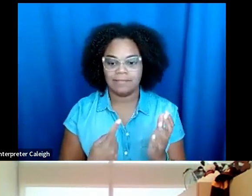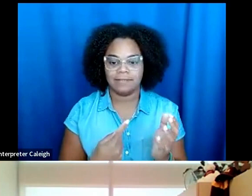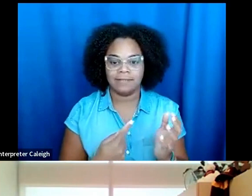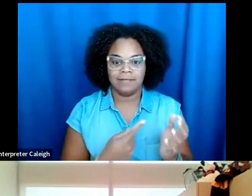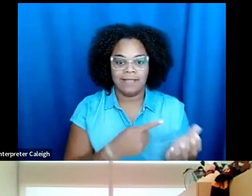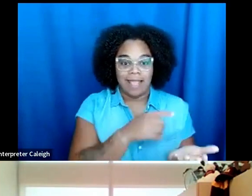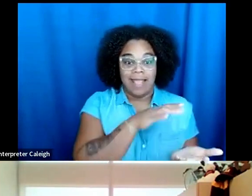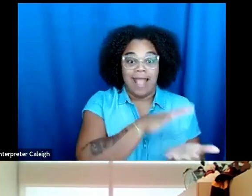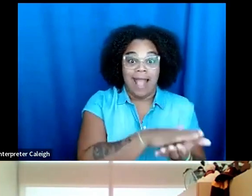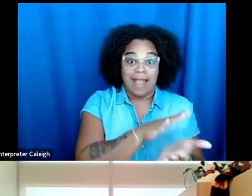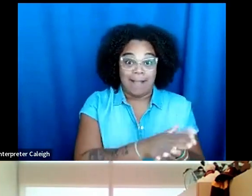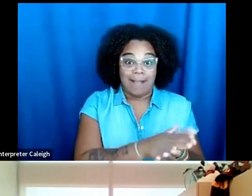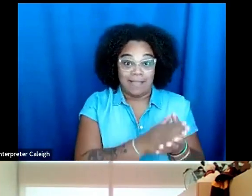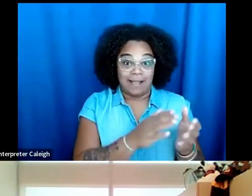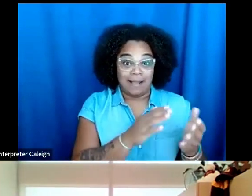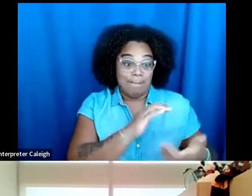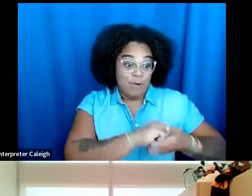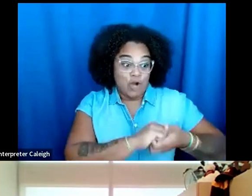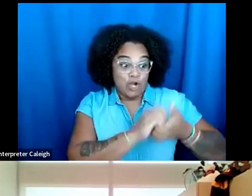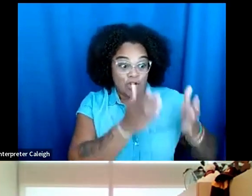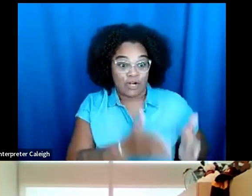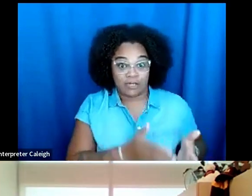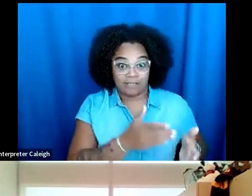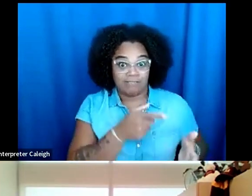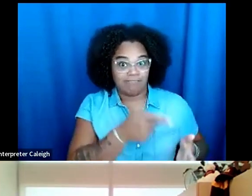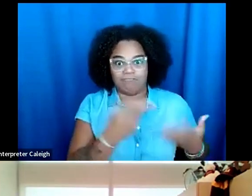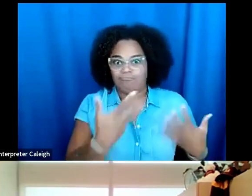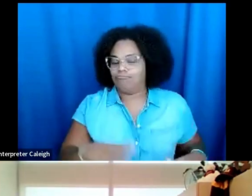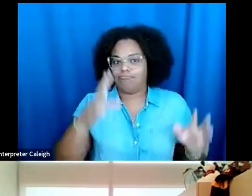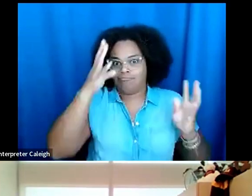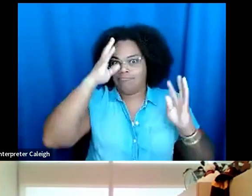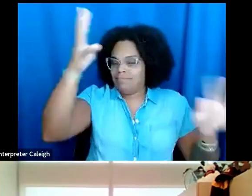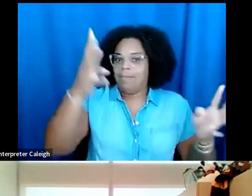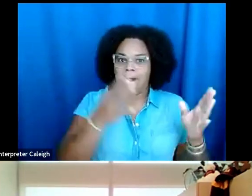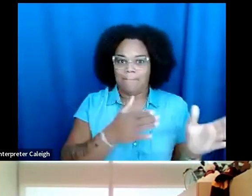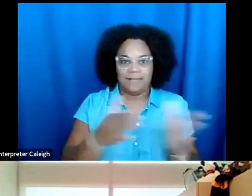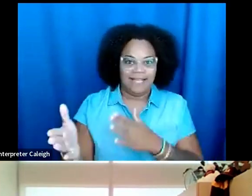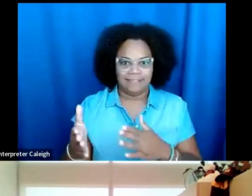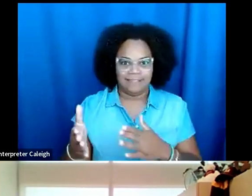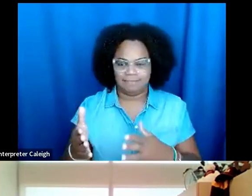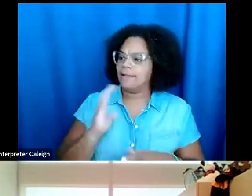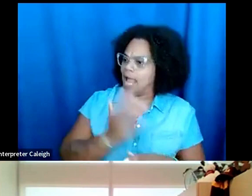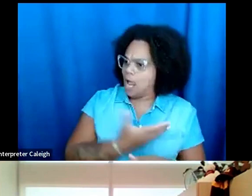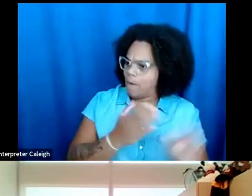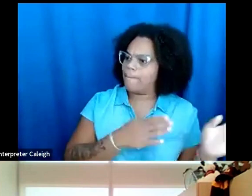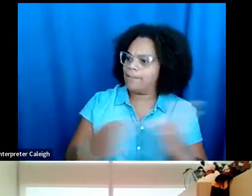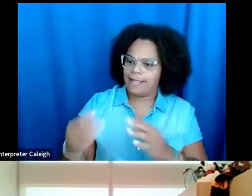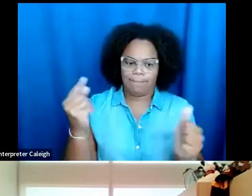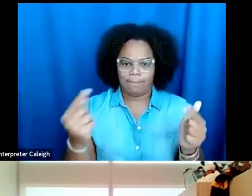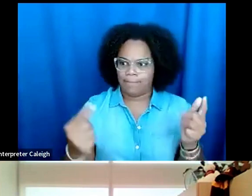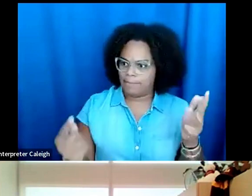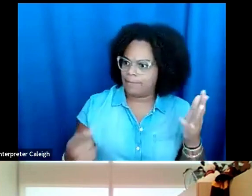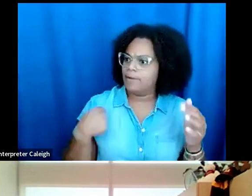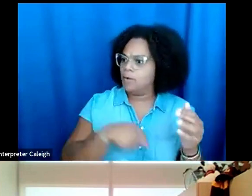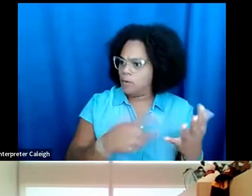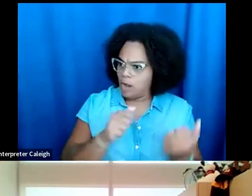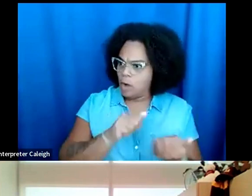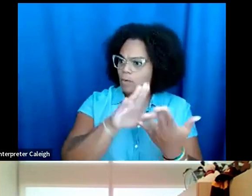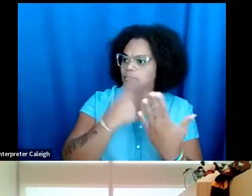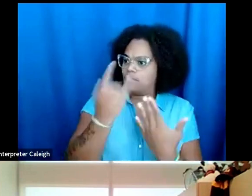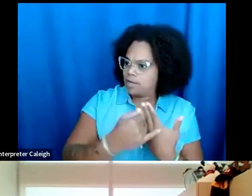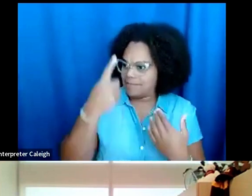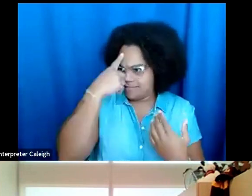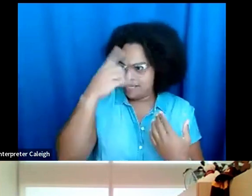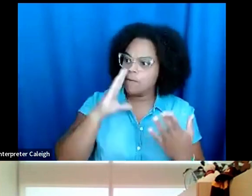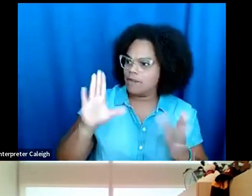academic partners will have a plan. Like, this is the way we plan to do this project, and we think it's going to be great. And then